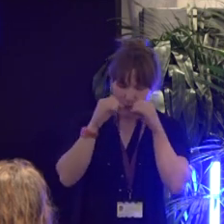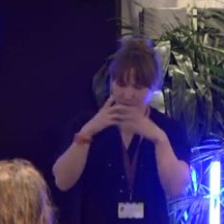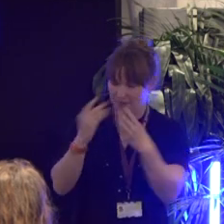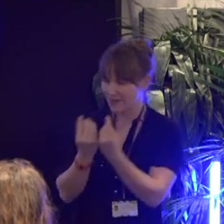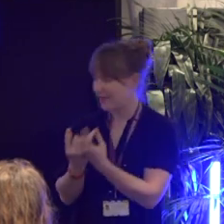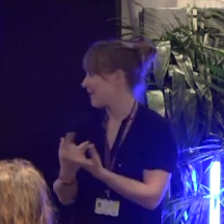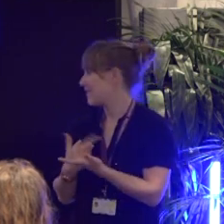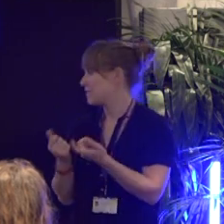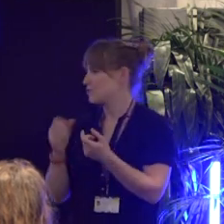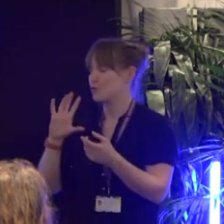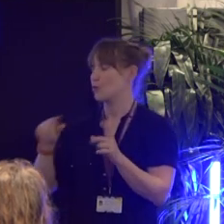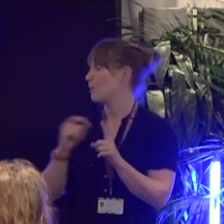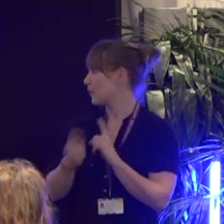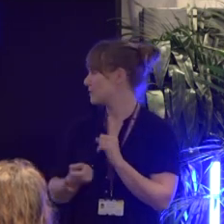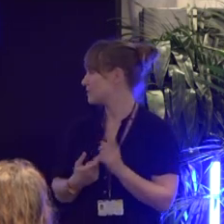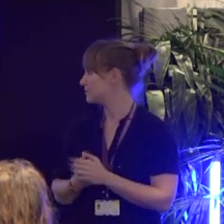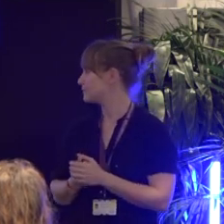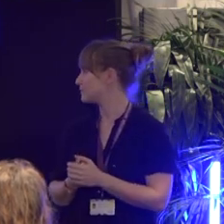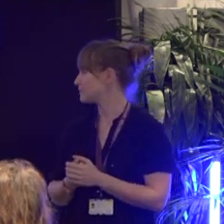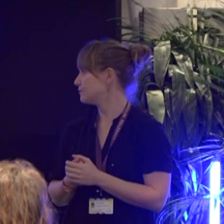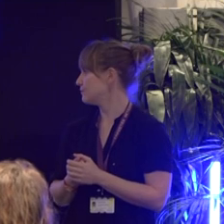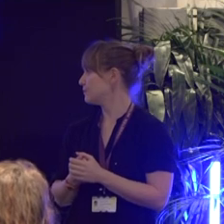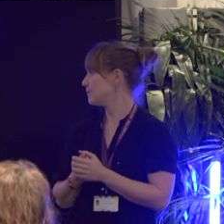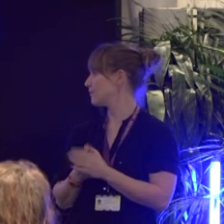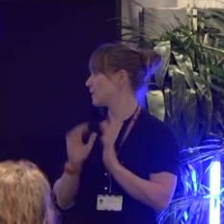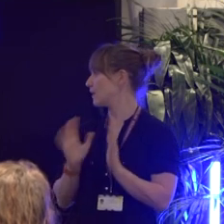want, but you're giving people